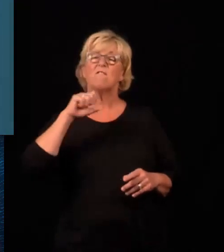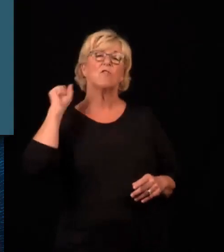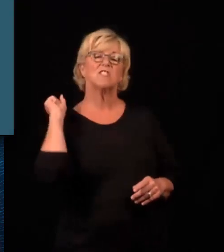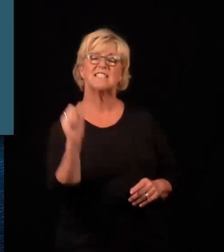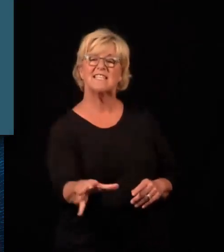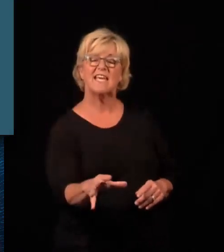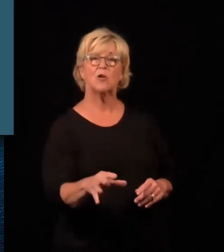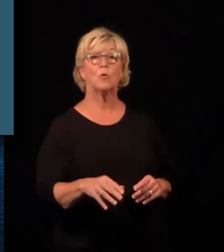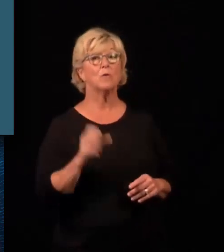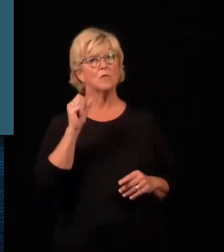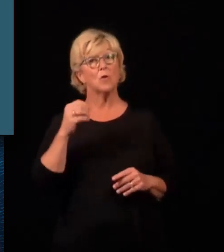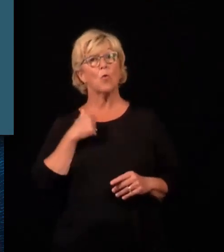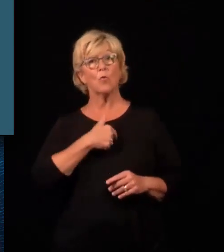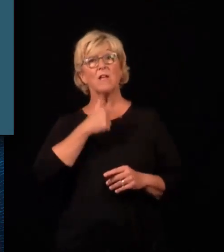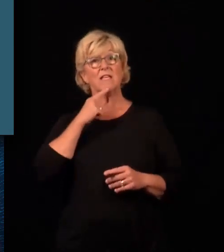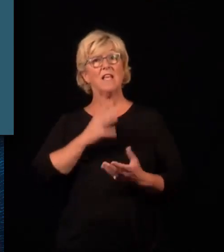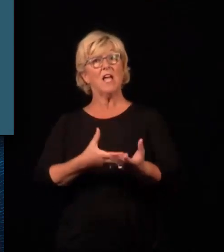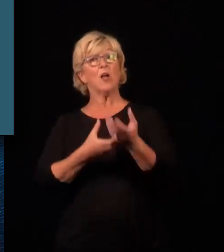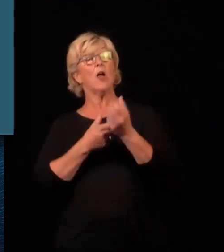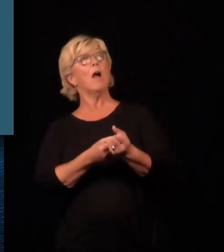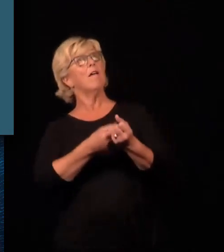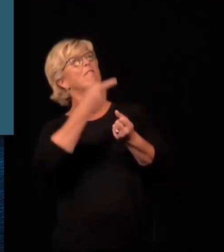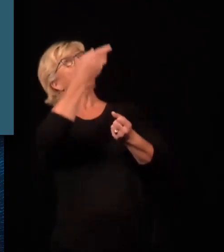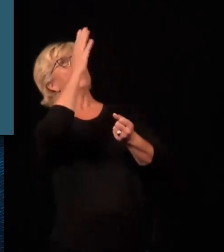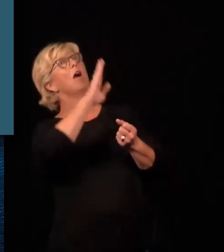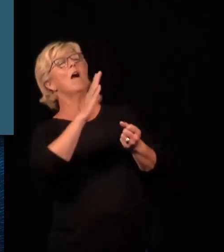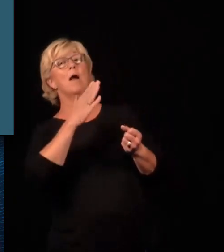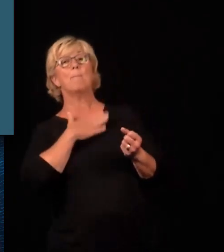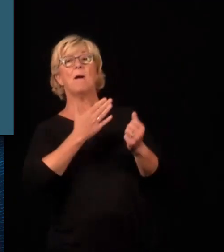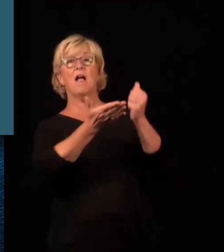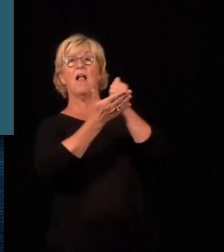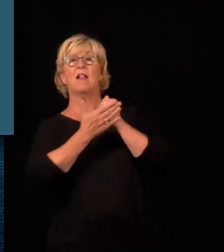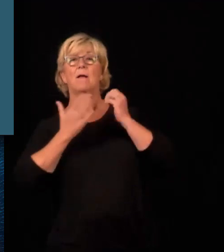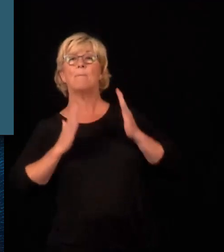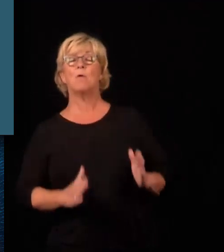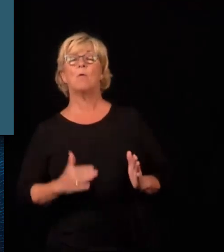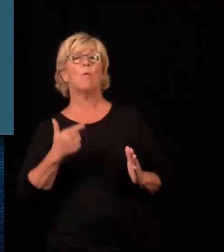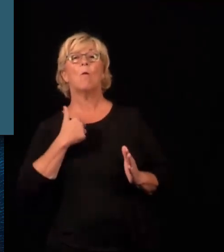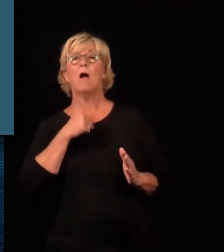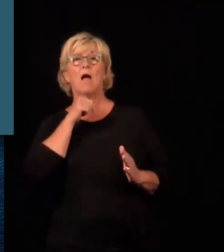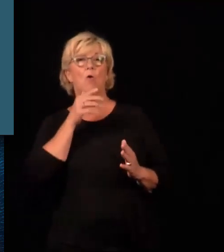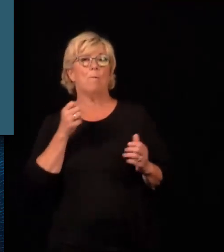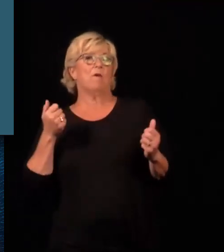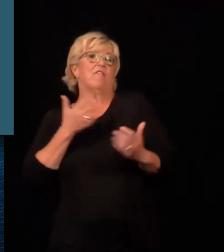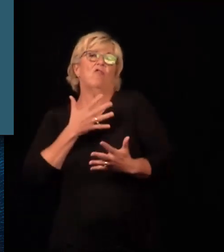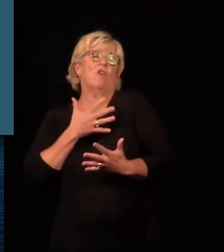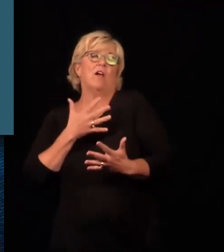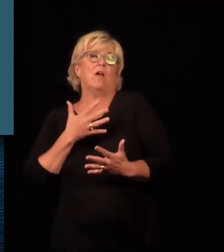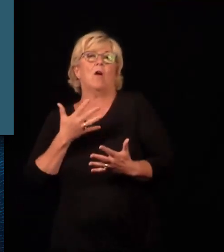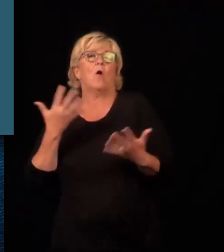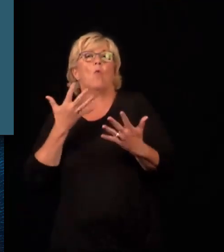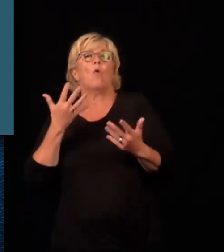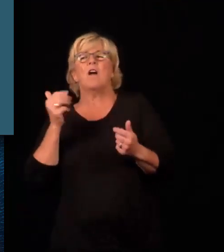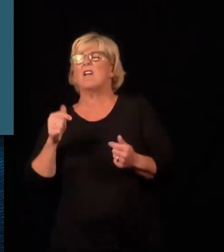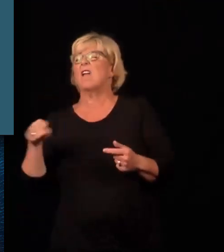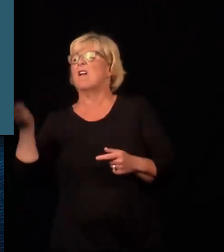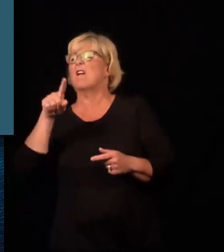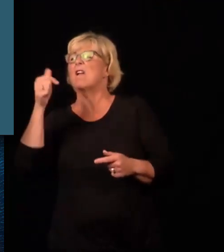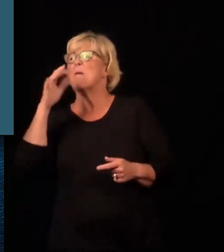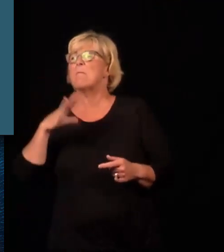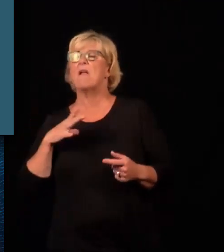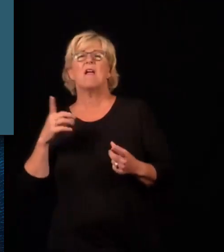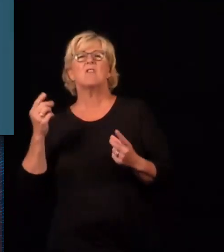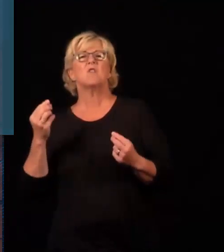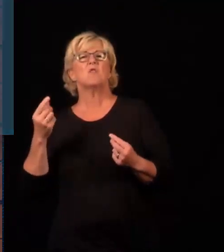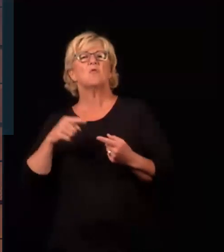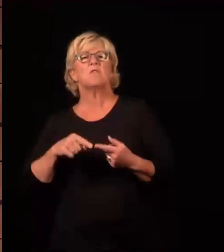you. So we can say with confidence, the Lord is my helper. I will not be afraid. What can man do to